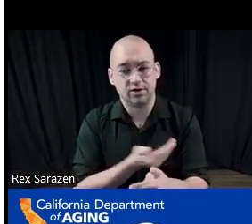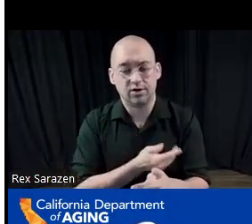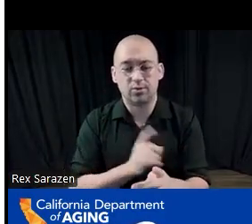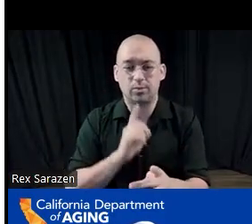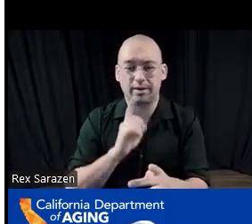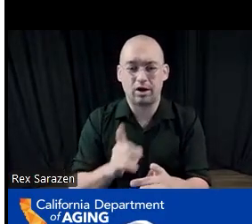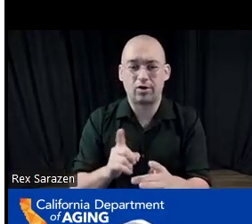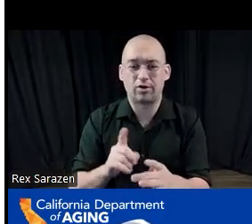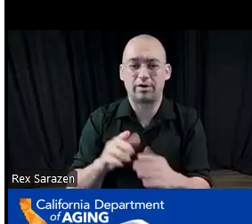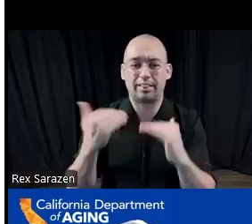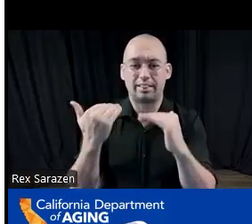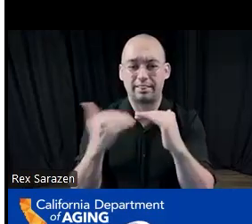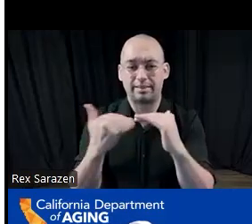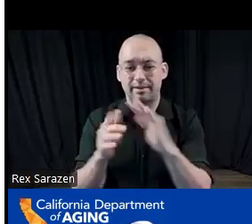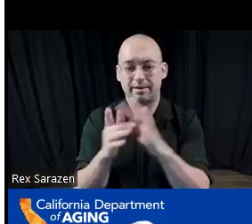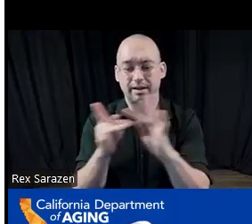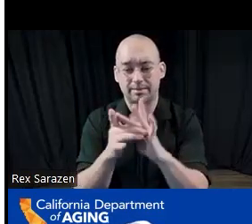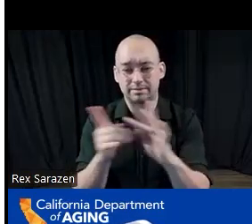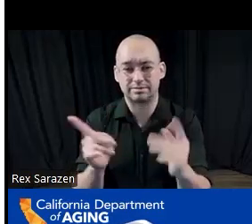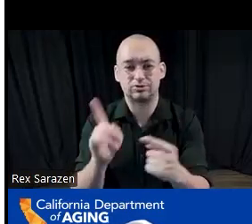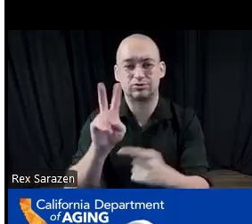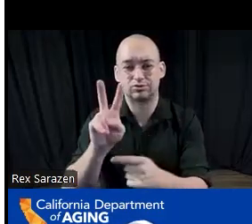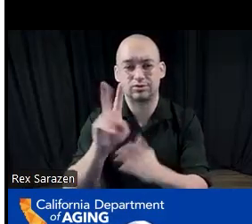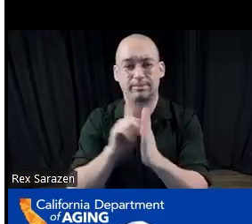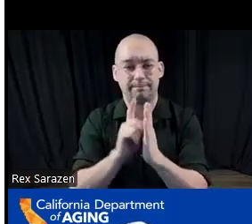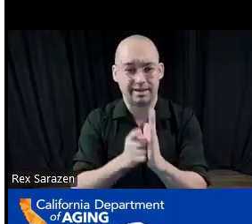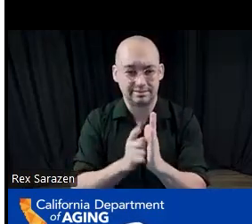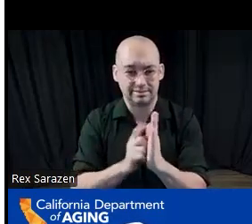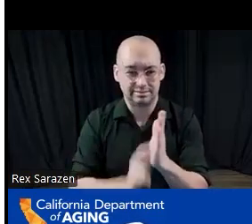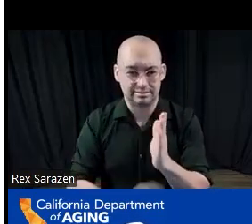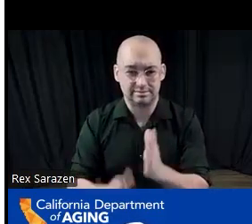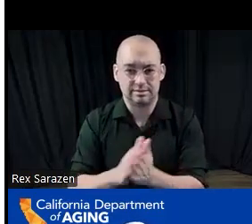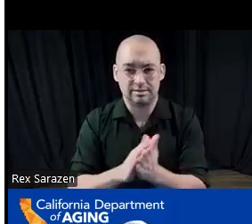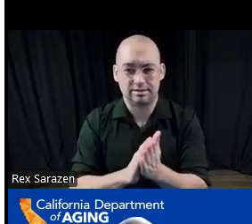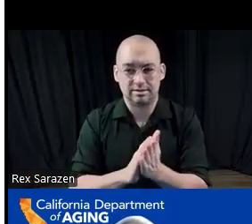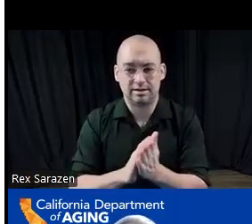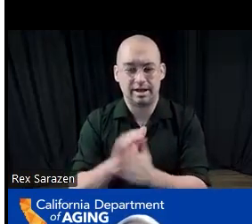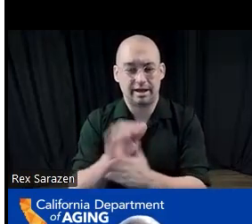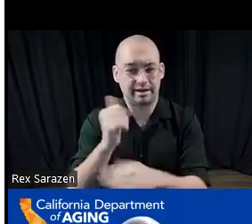limiting public comments to 2 minutes. And of course, at any time, you may submit written comments